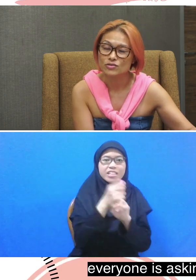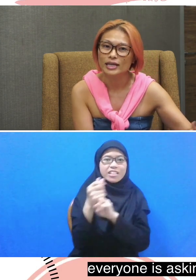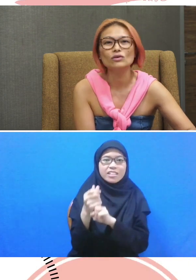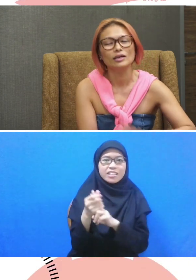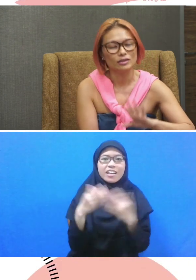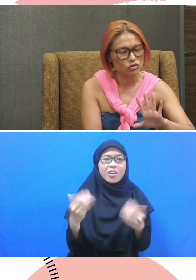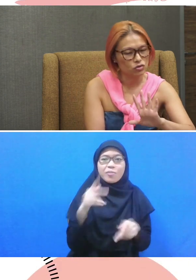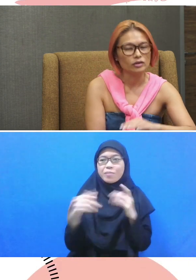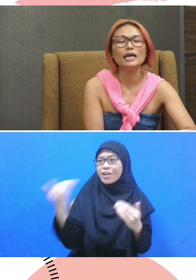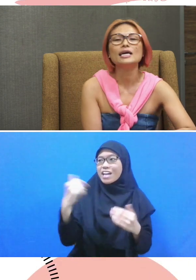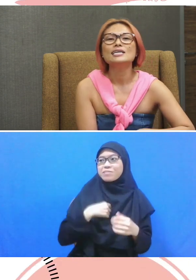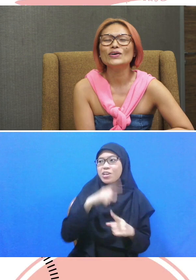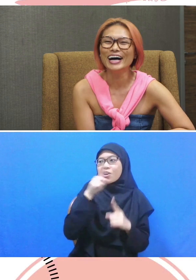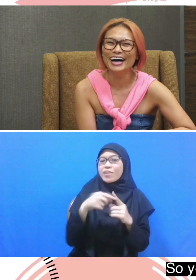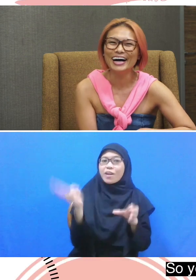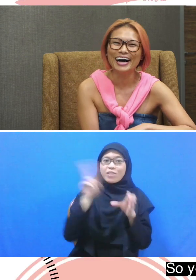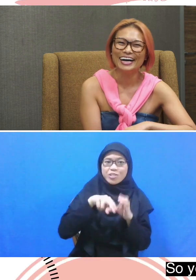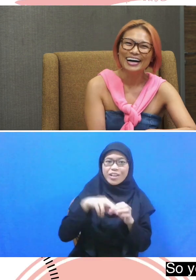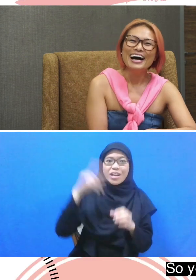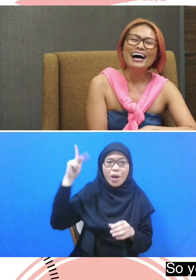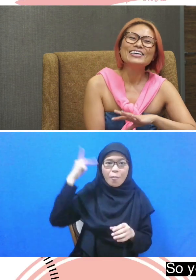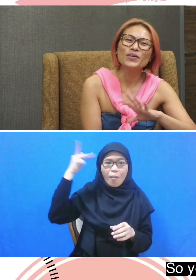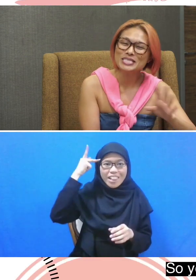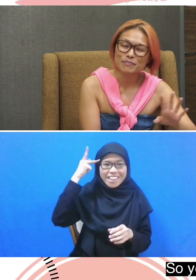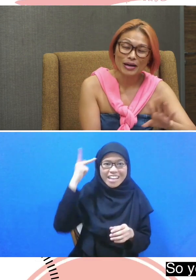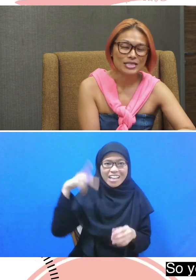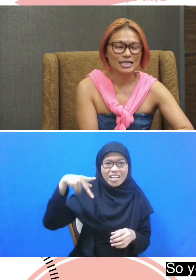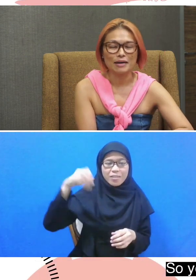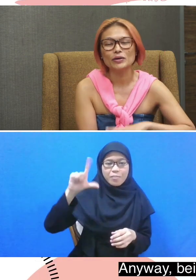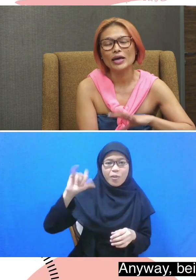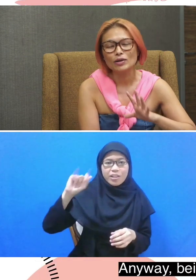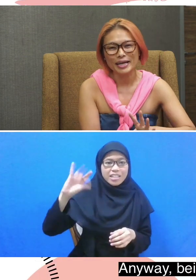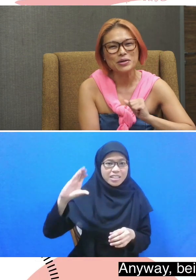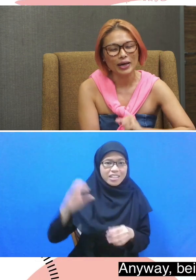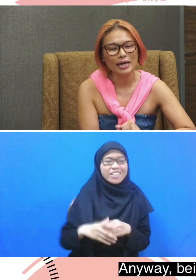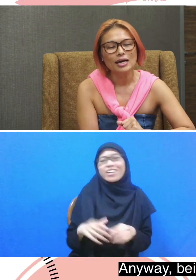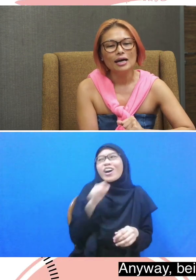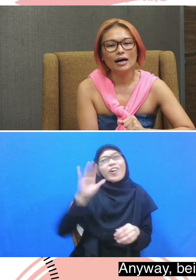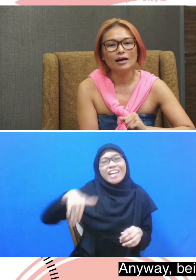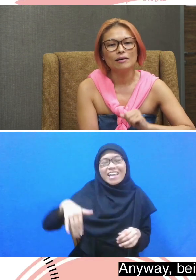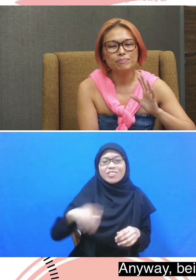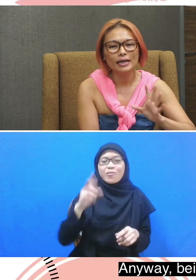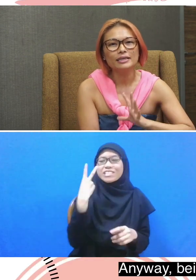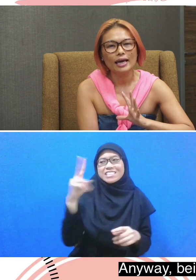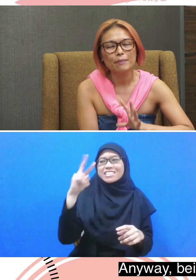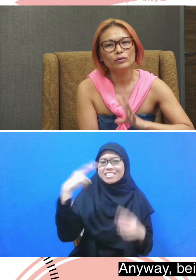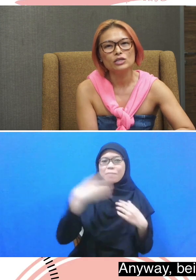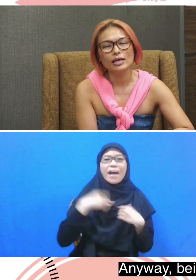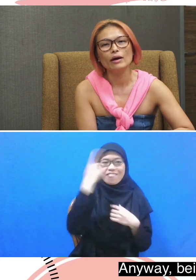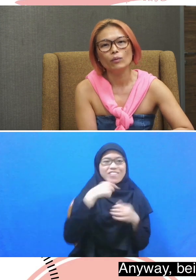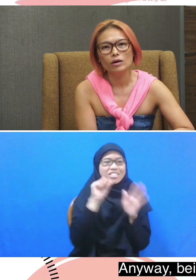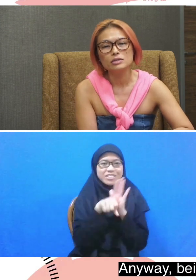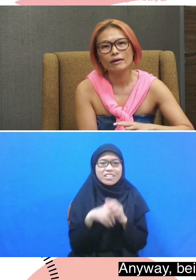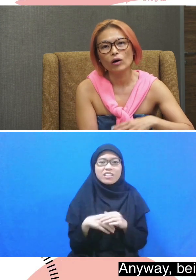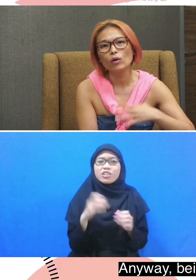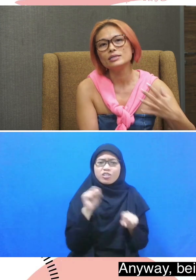politics, right? So not so soon, okay? So you won't be seeing my face anytime. Okay, so but anyway, being the capo nature that